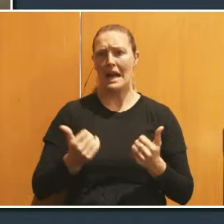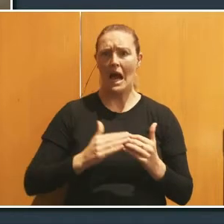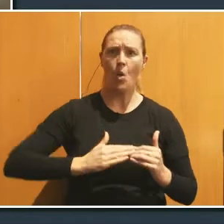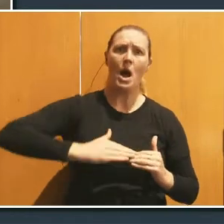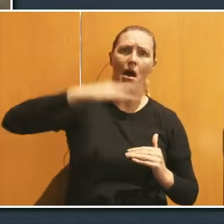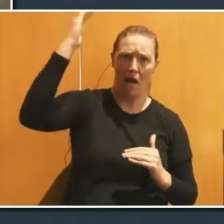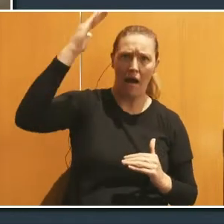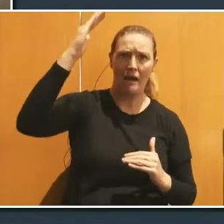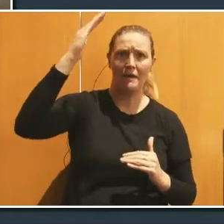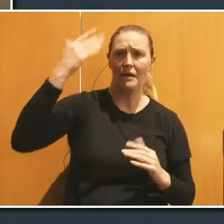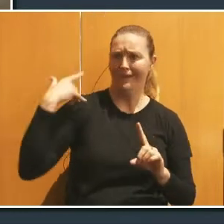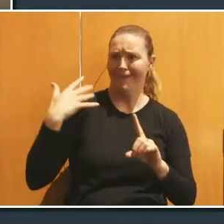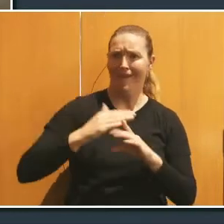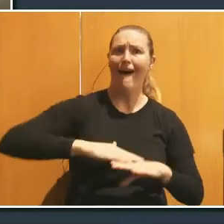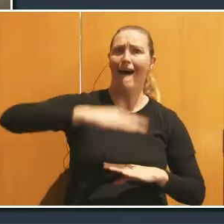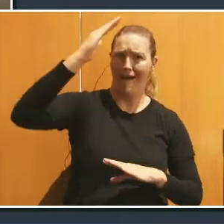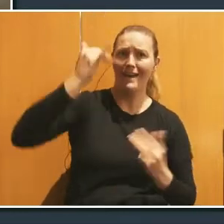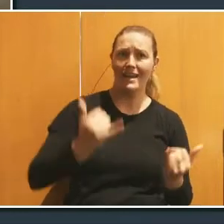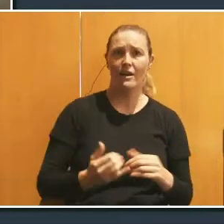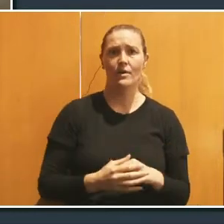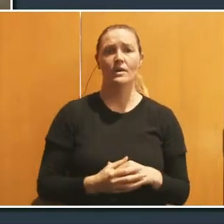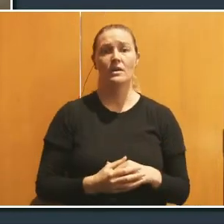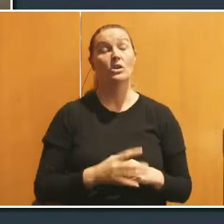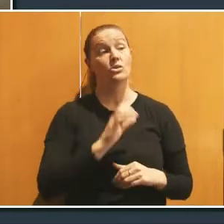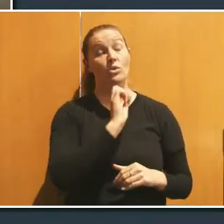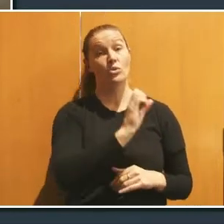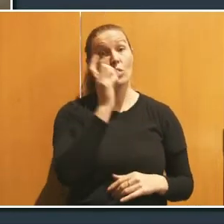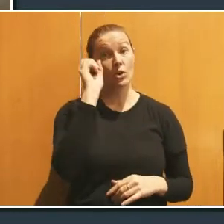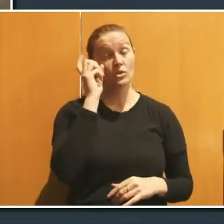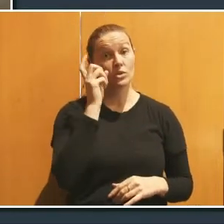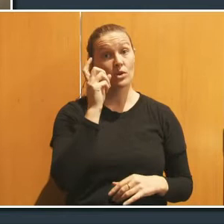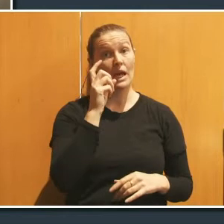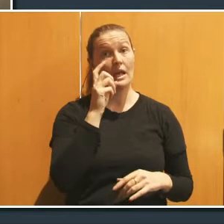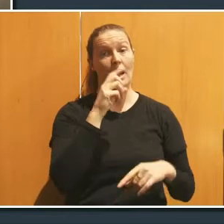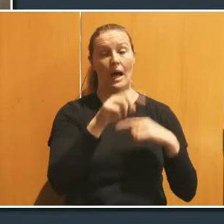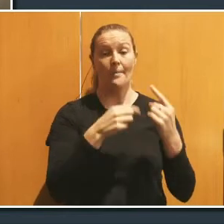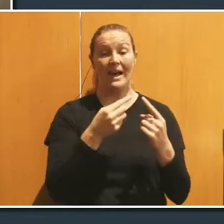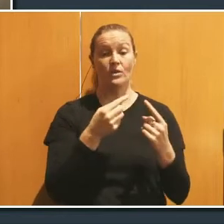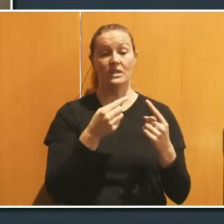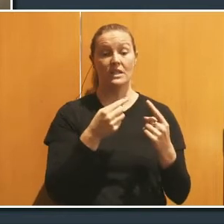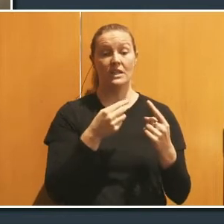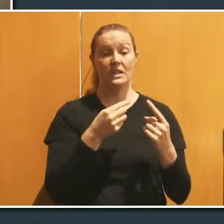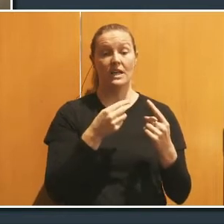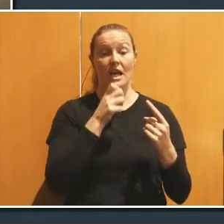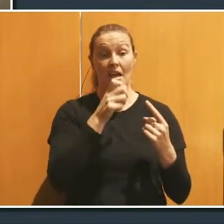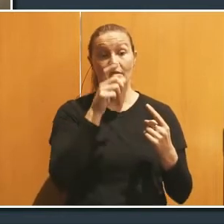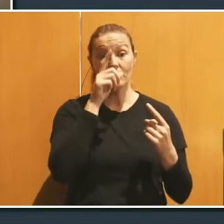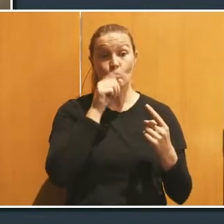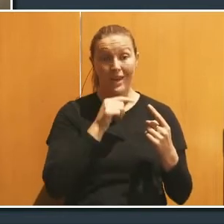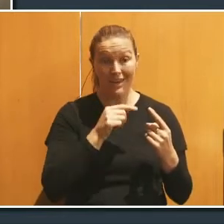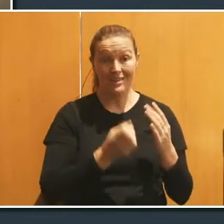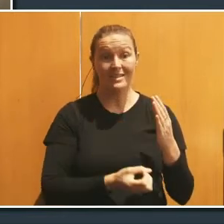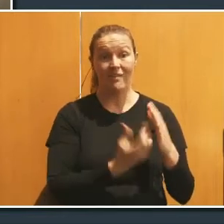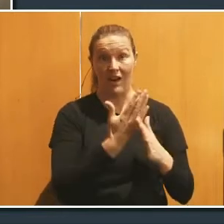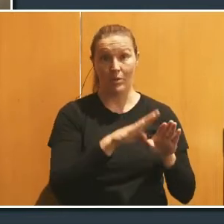amounts. So is your concern about the developability of the land, in other words,